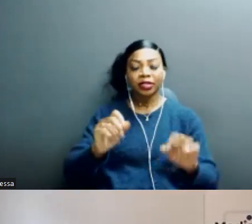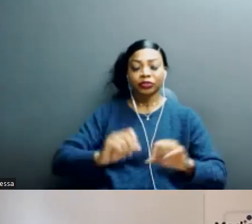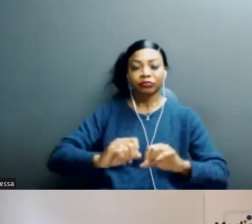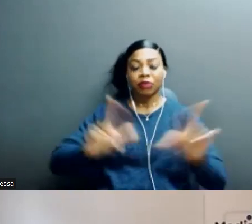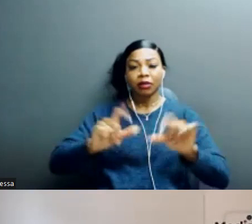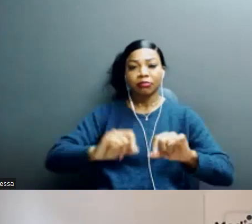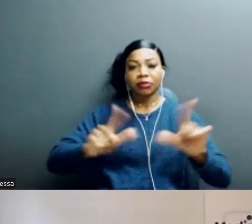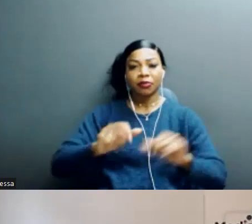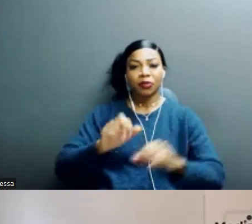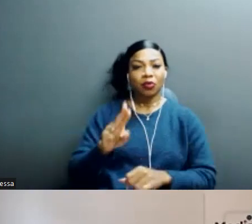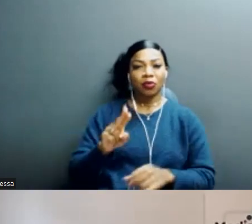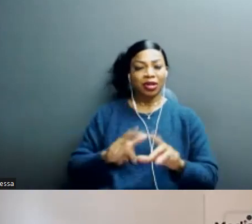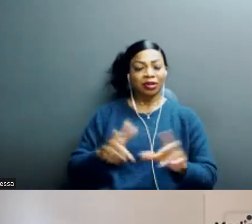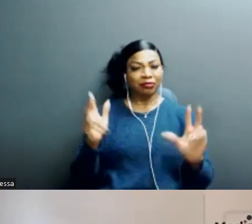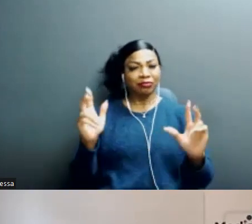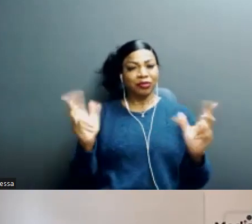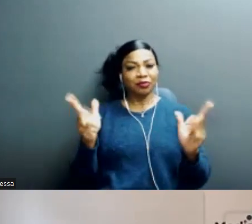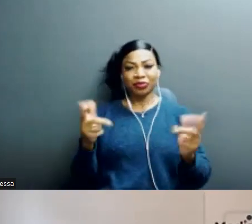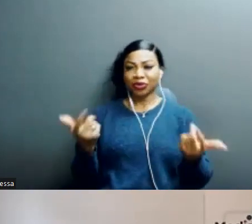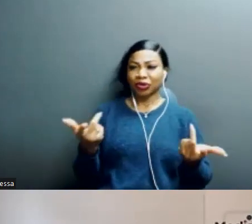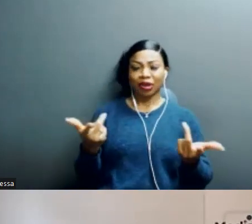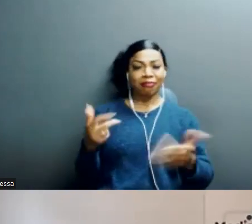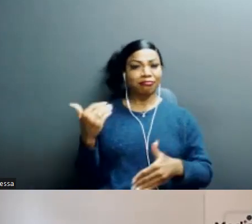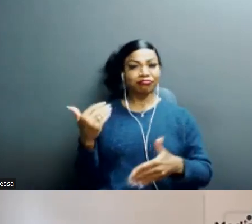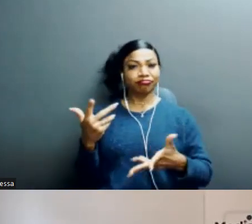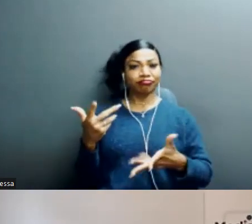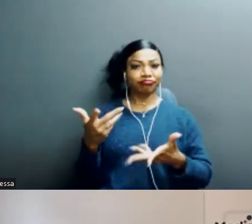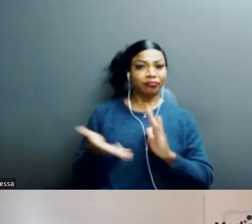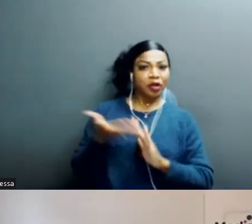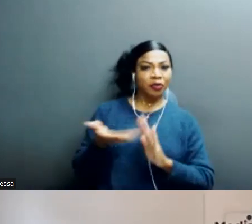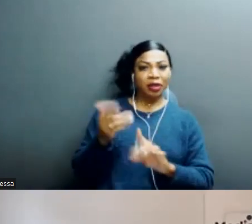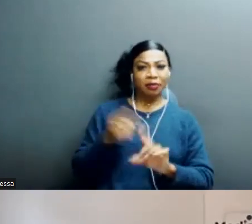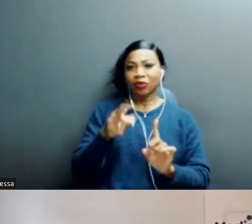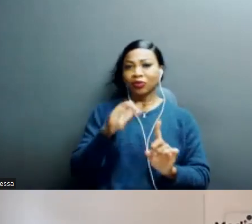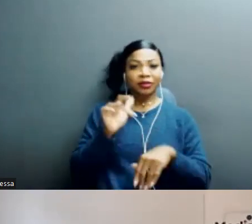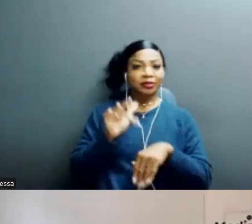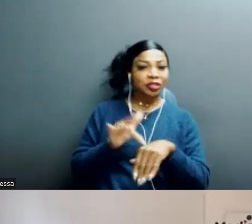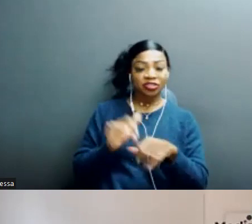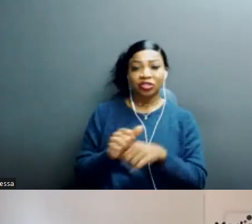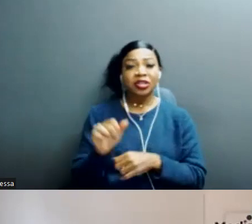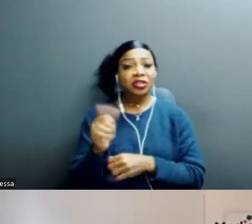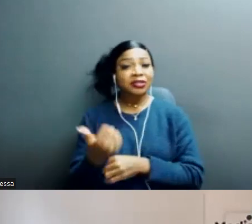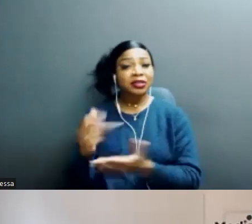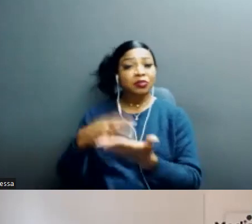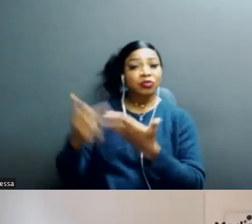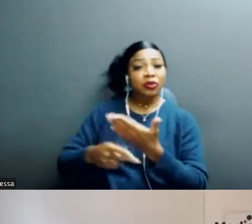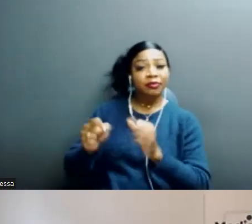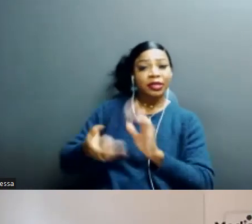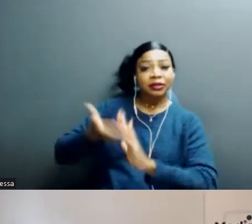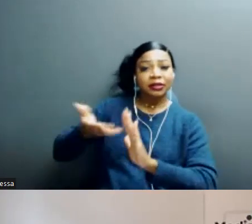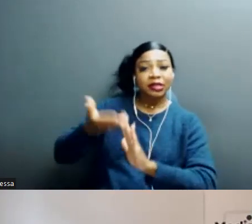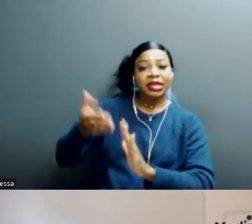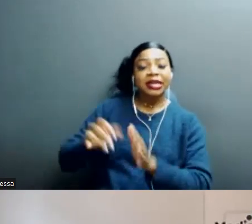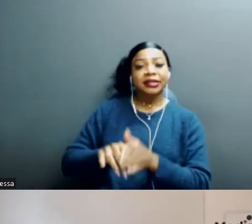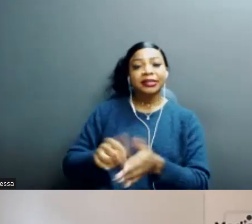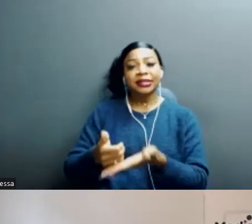without your participation that's usually assigned but Are there specific programs that people can run to find what's